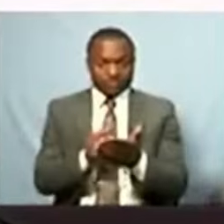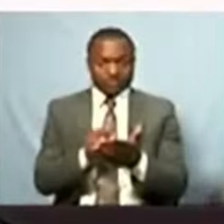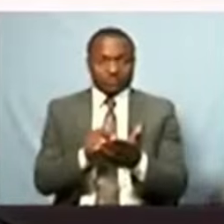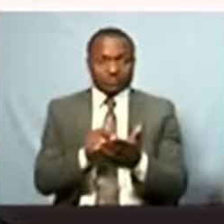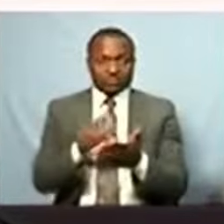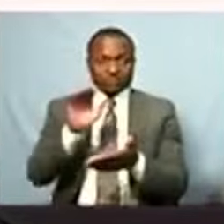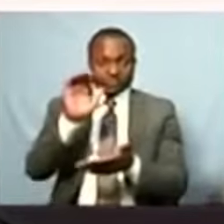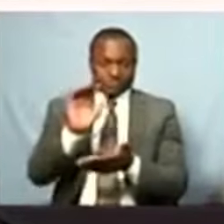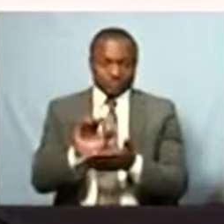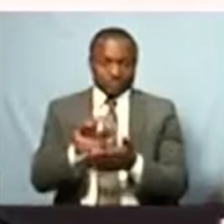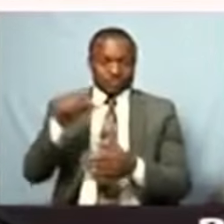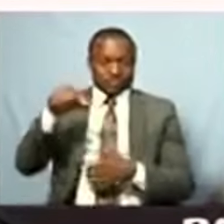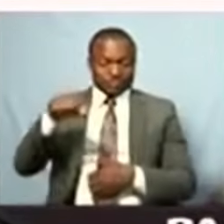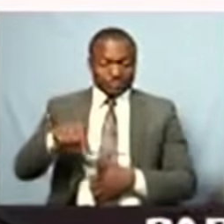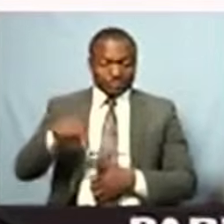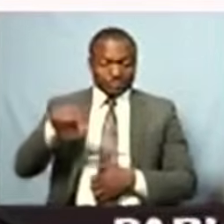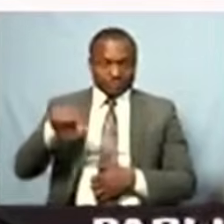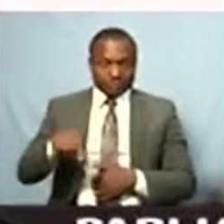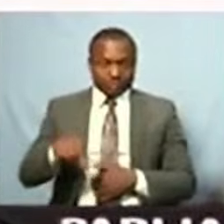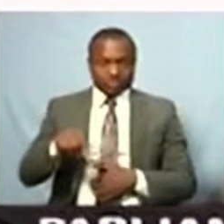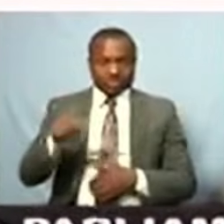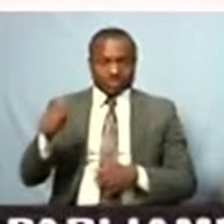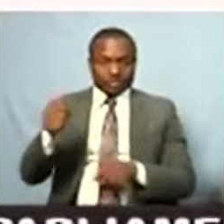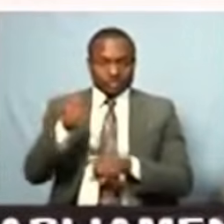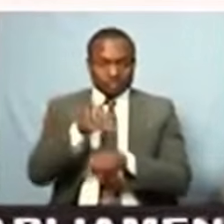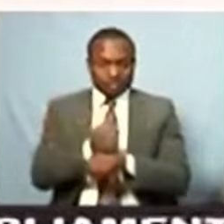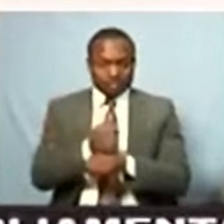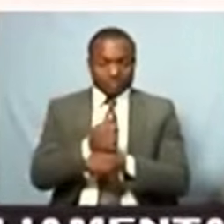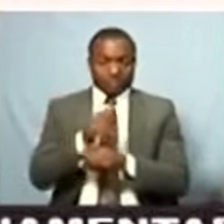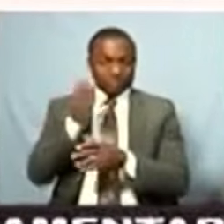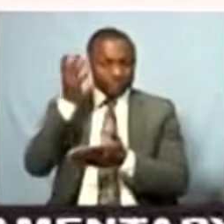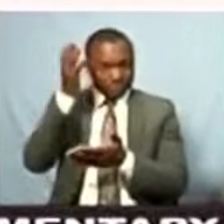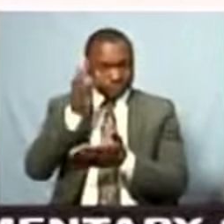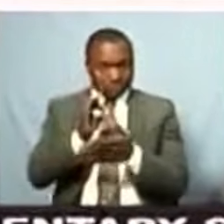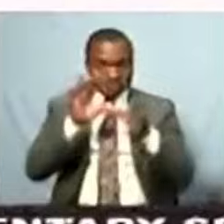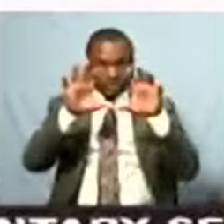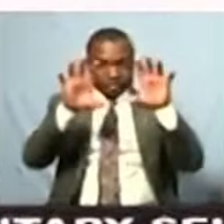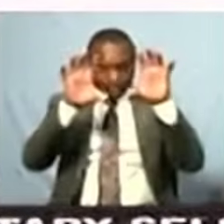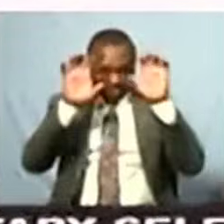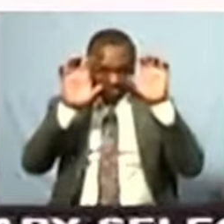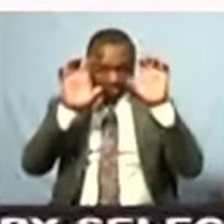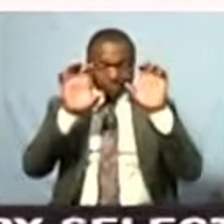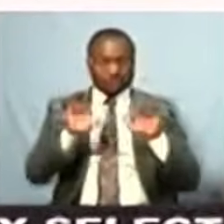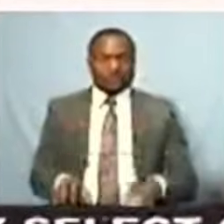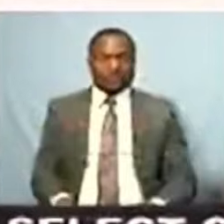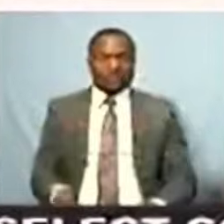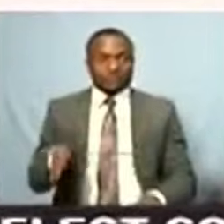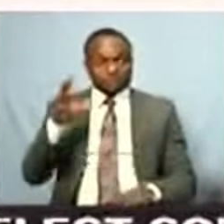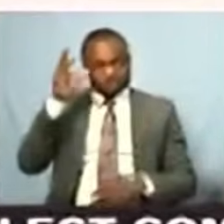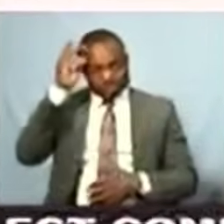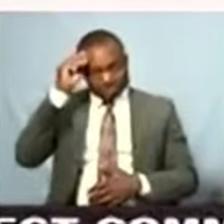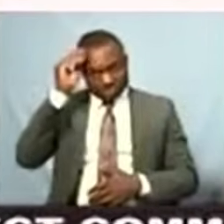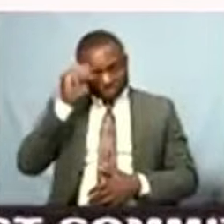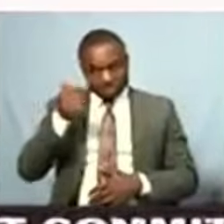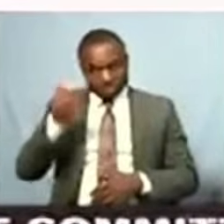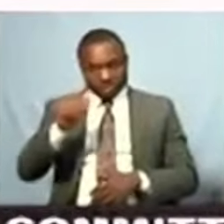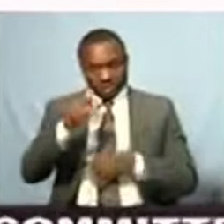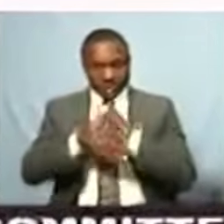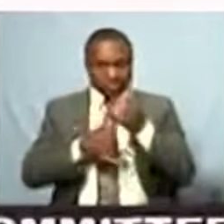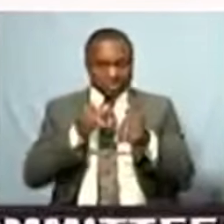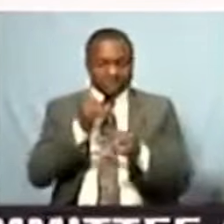meant to reduce the qualification for appointment as secretary to the cabinet in terms of experience from 10